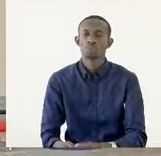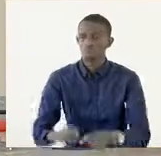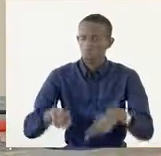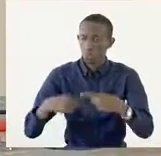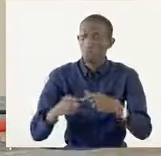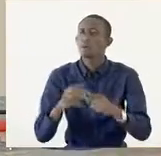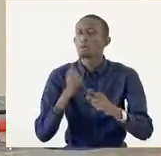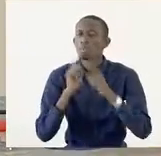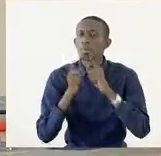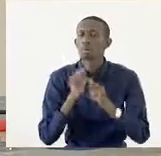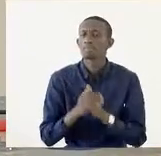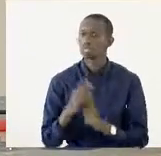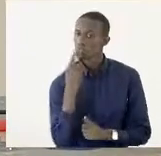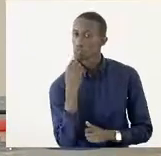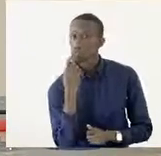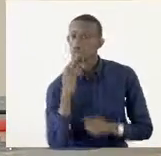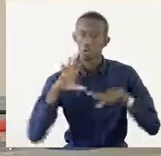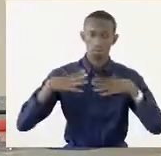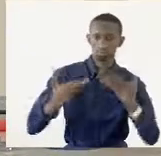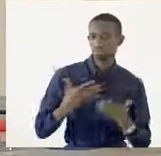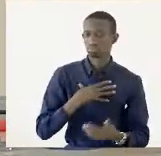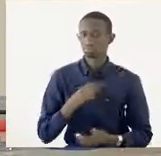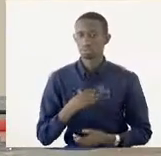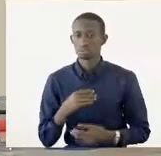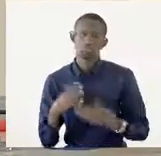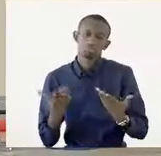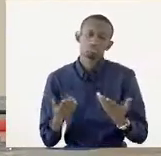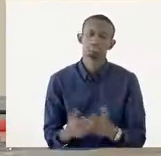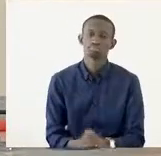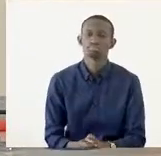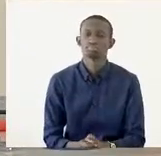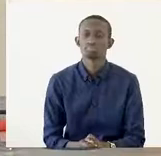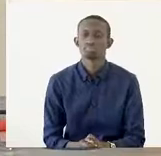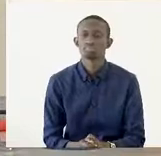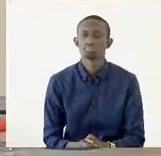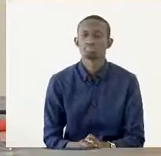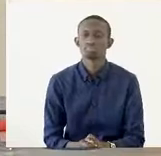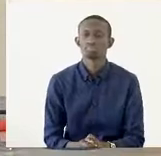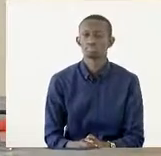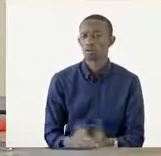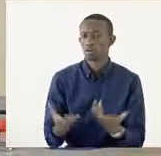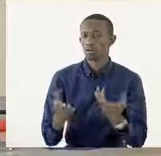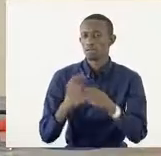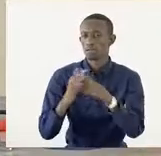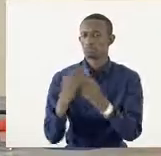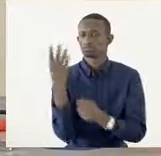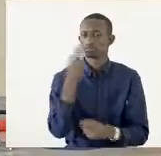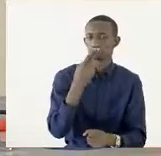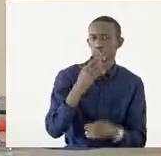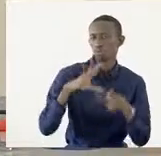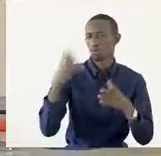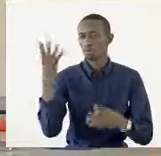or yellow-orange precipitate that will be formed with that